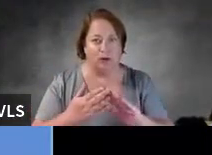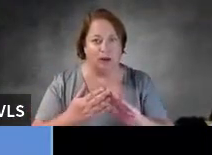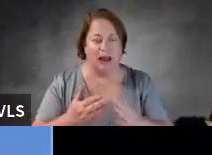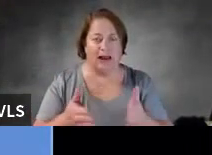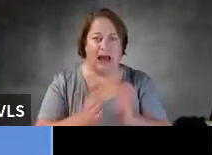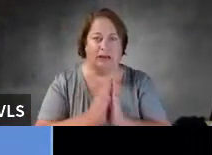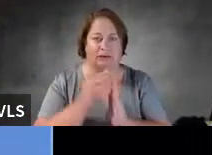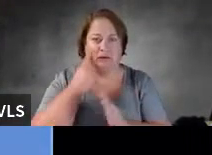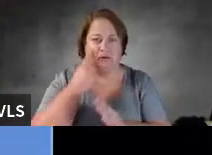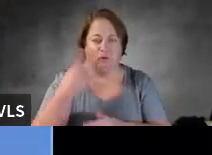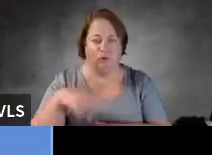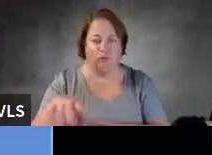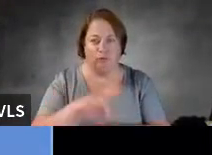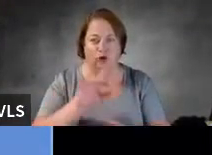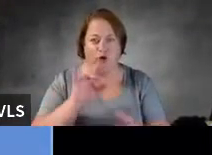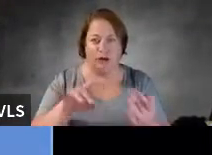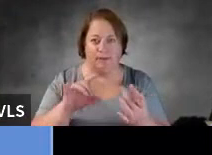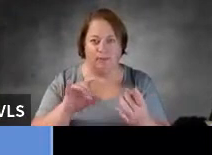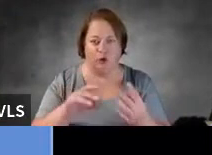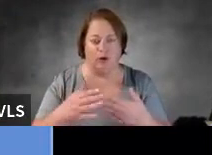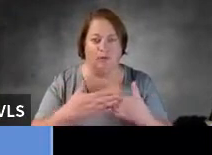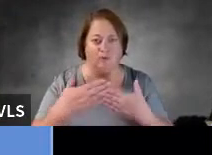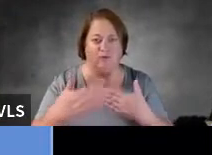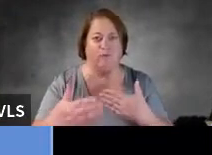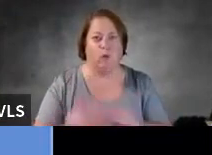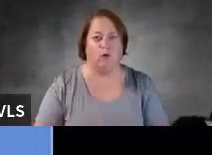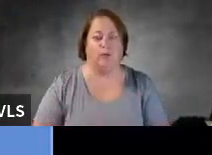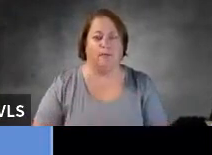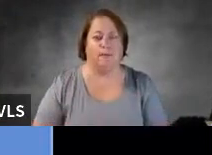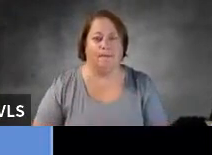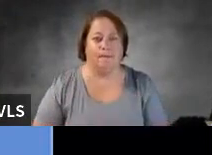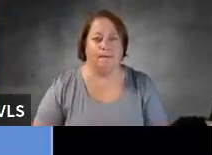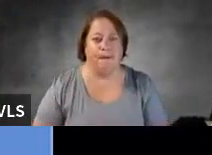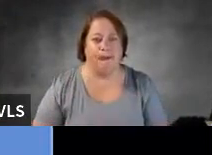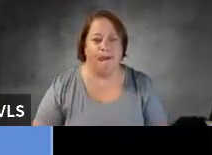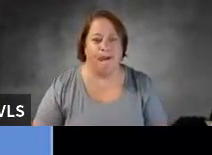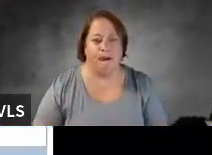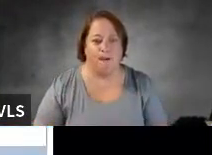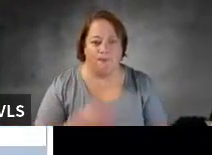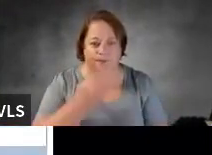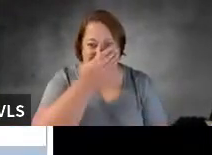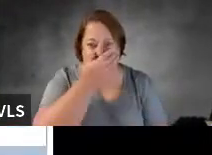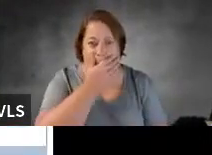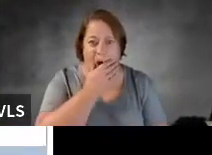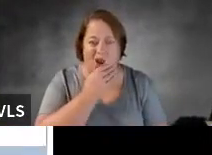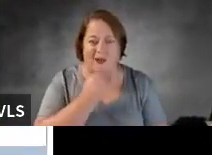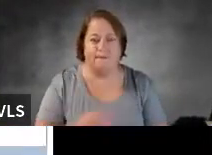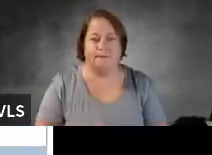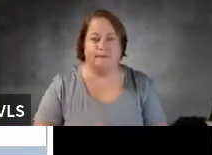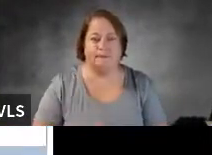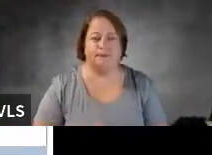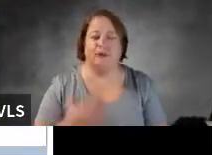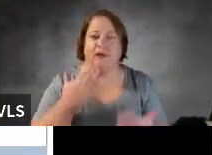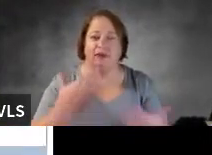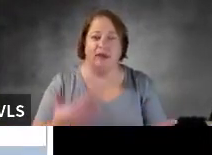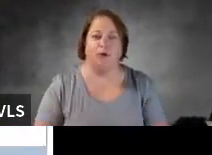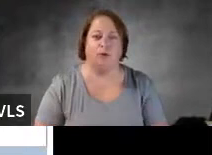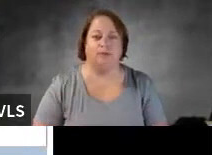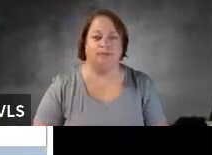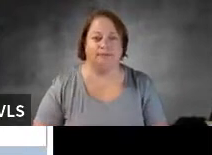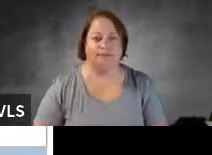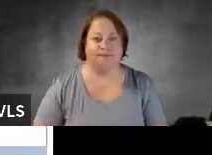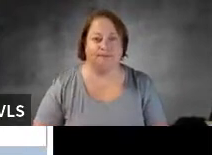their input and moving forward from there. Thank you.